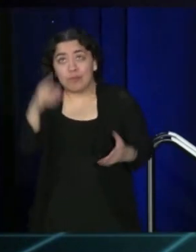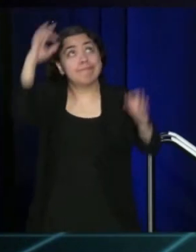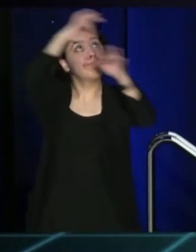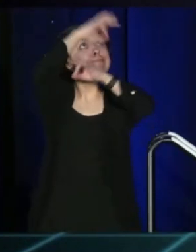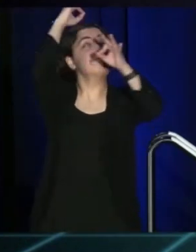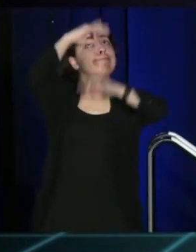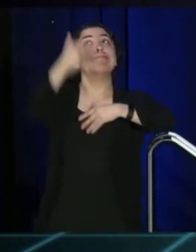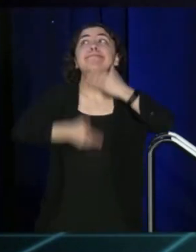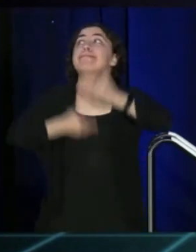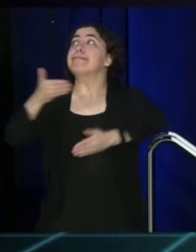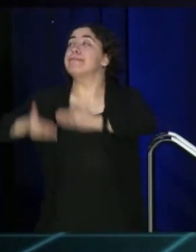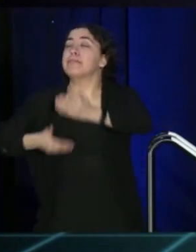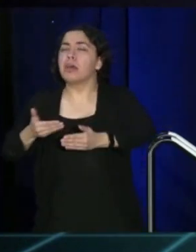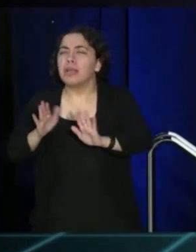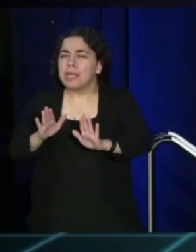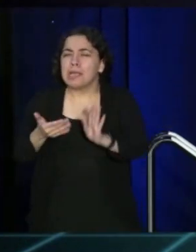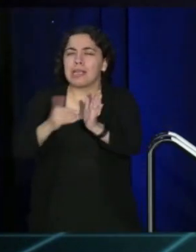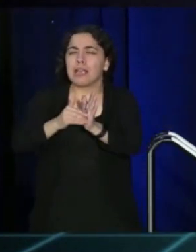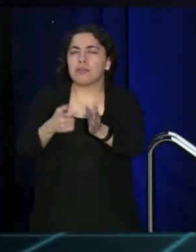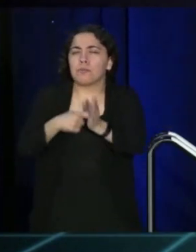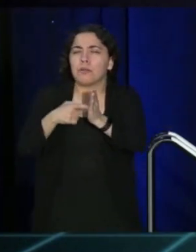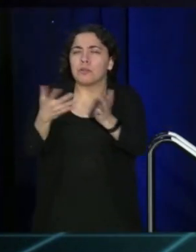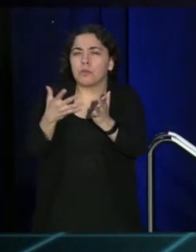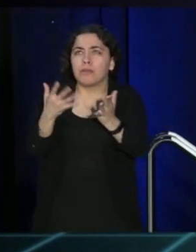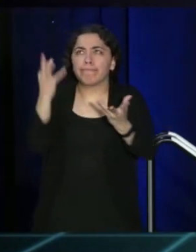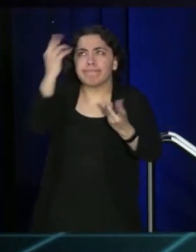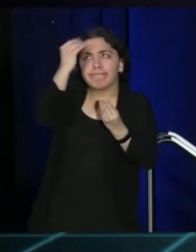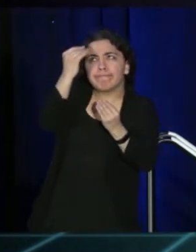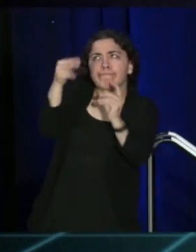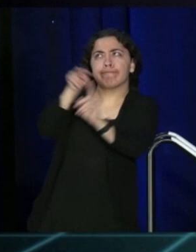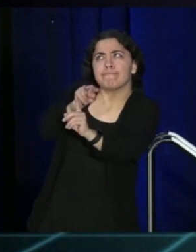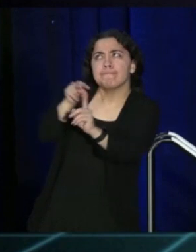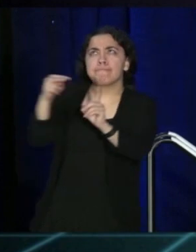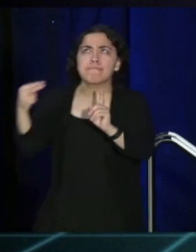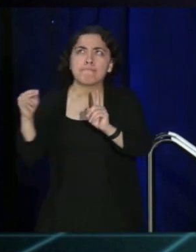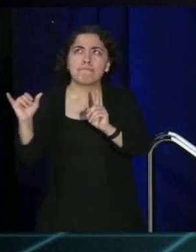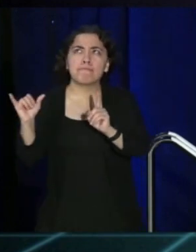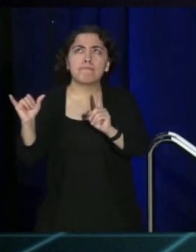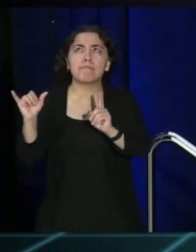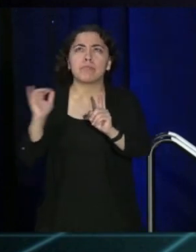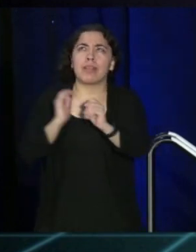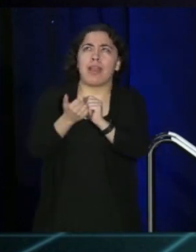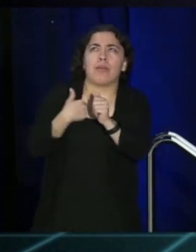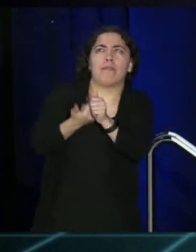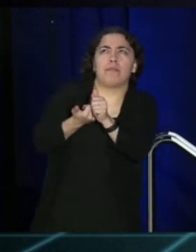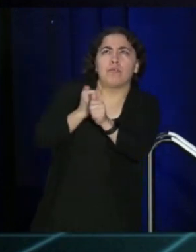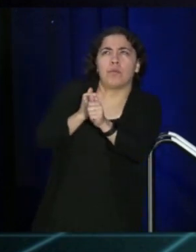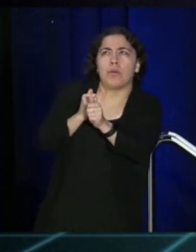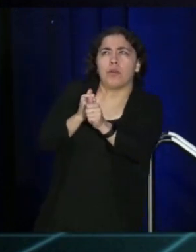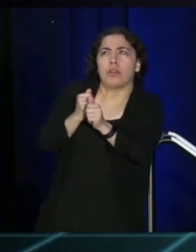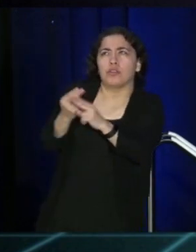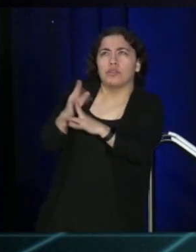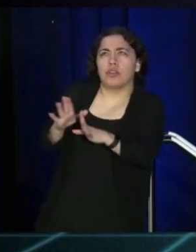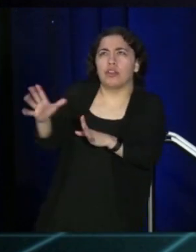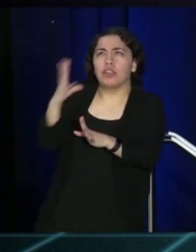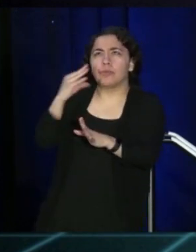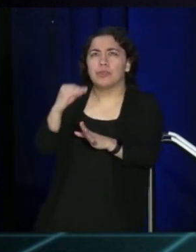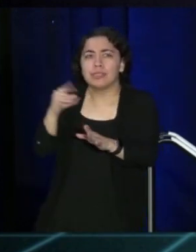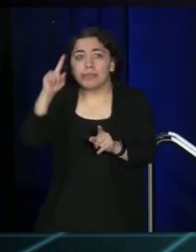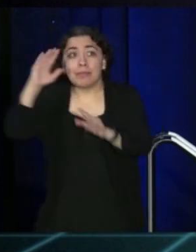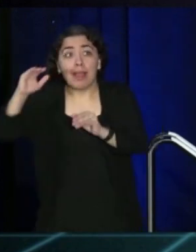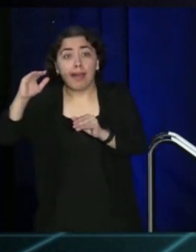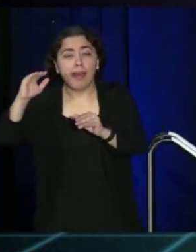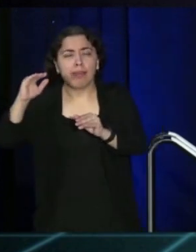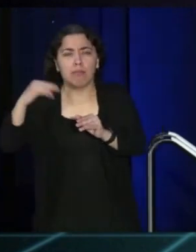And so, again, it just takes a little bit of thought in how can we avoid lying to our users and make the user experience as awesome